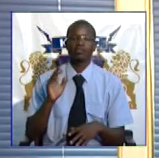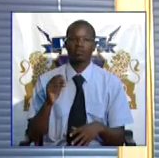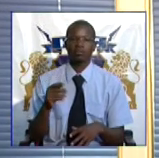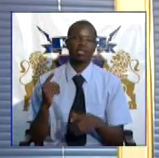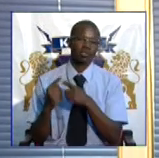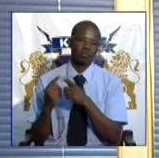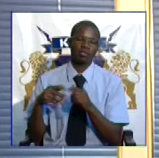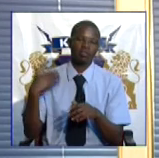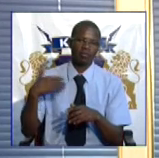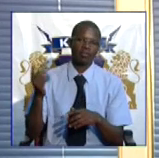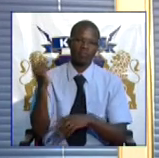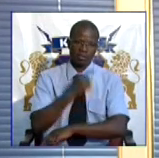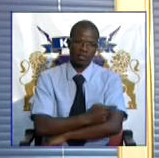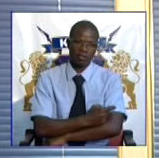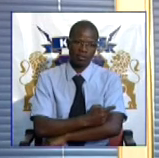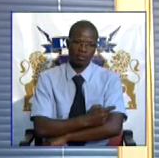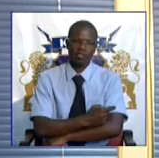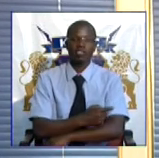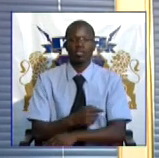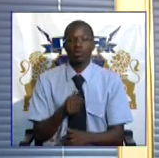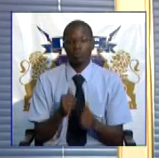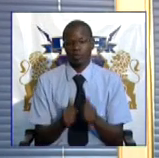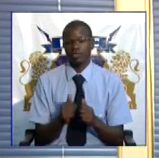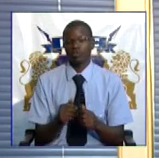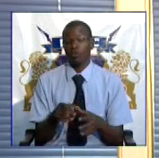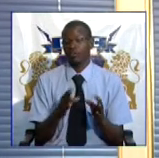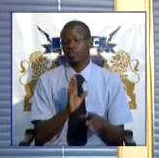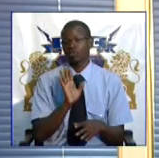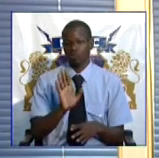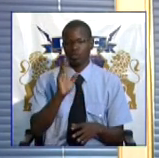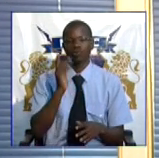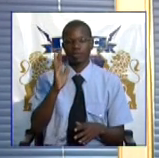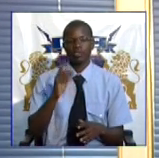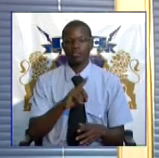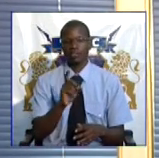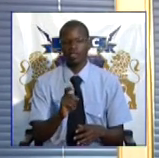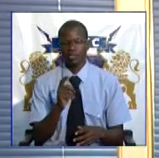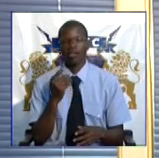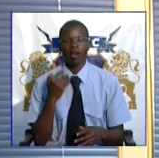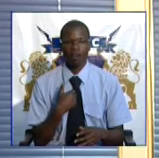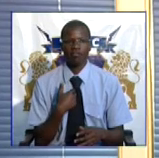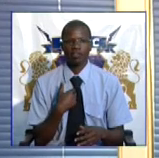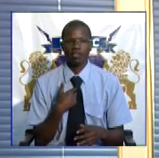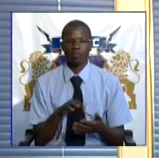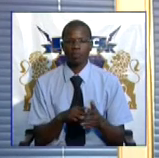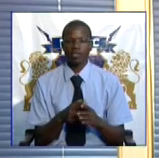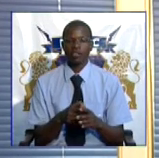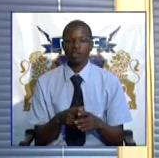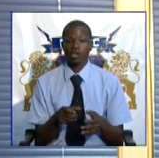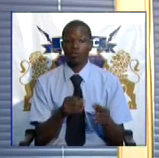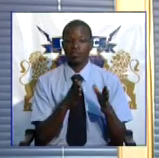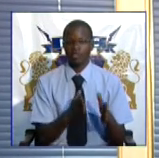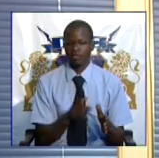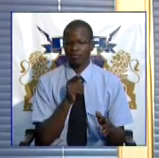tested. Integrity is tested in that an officer will be presented with an opportunity to